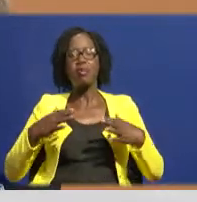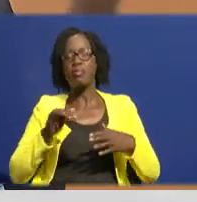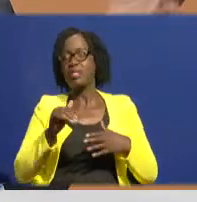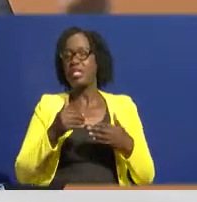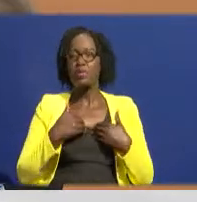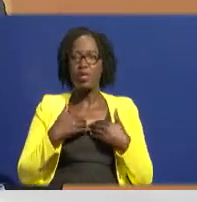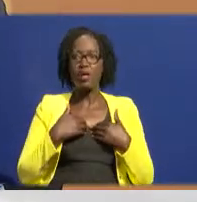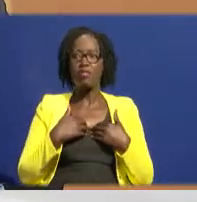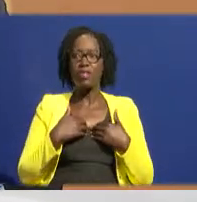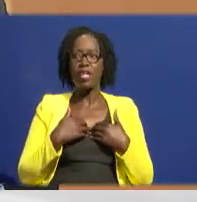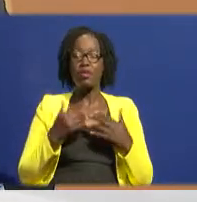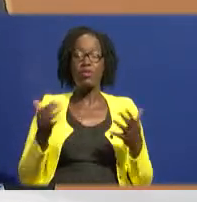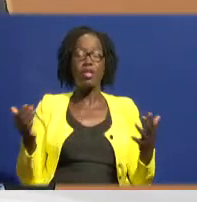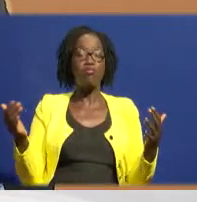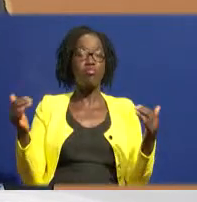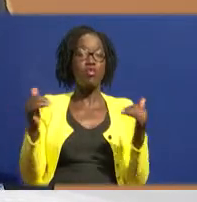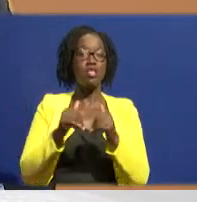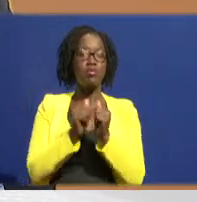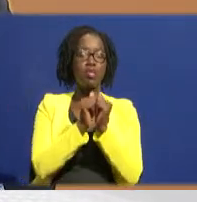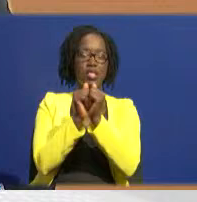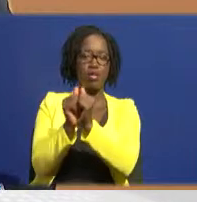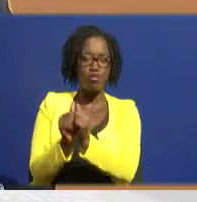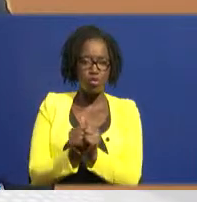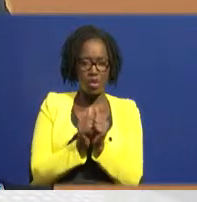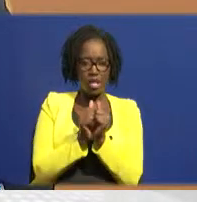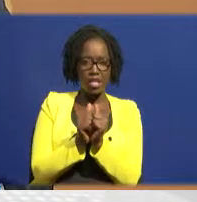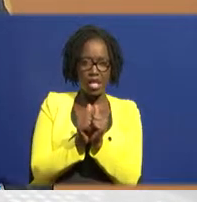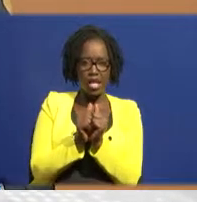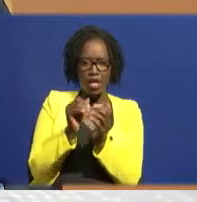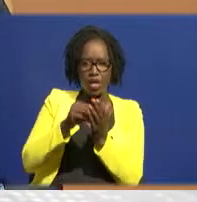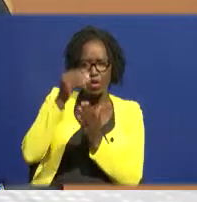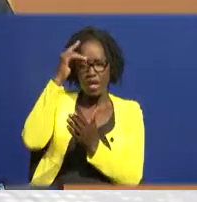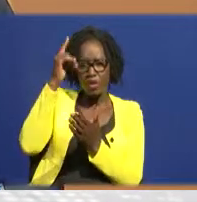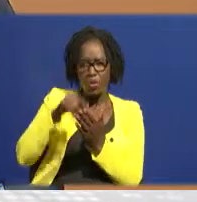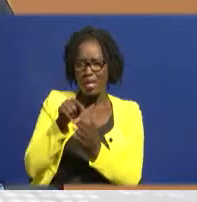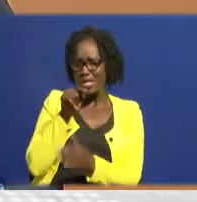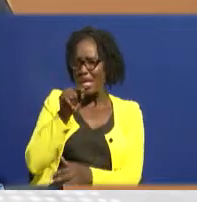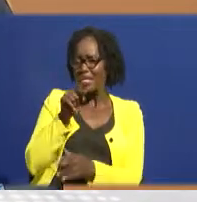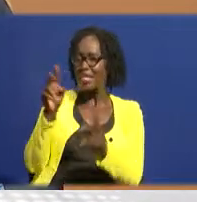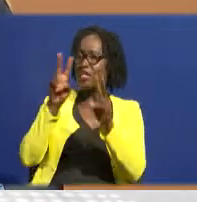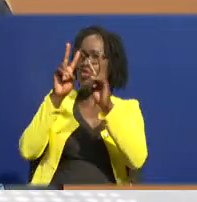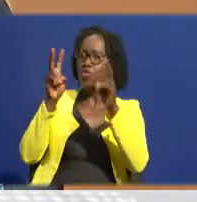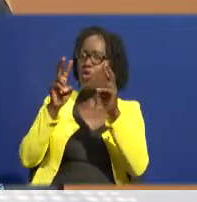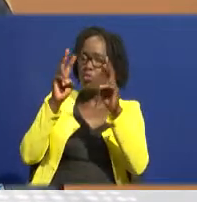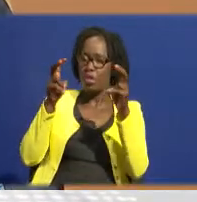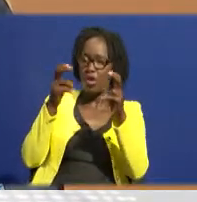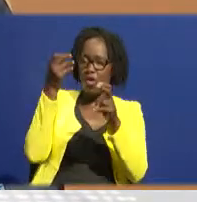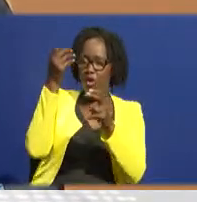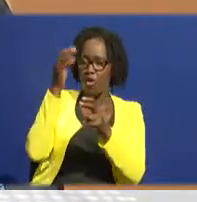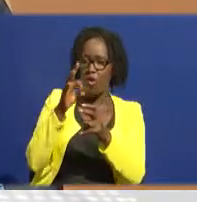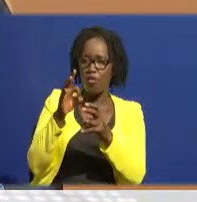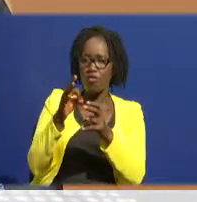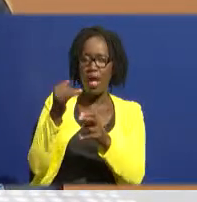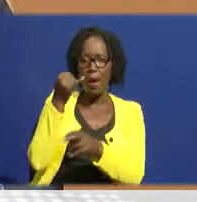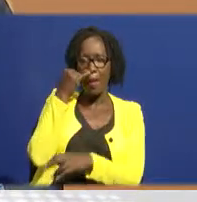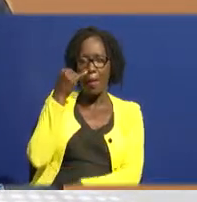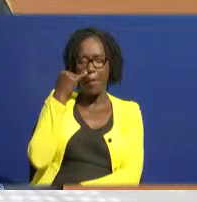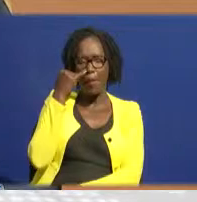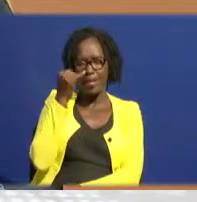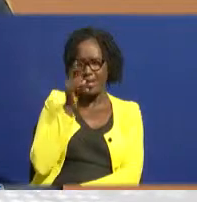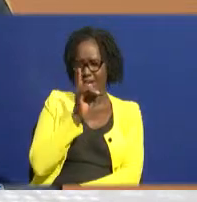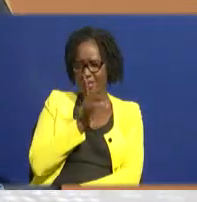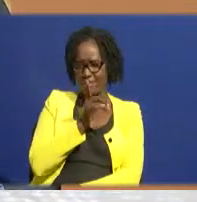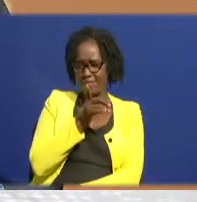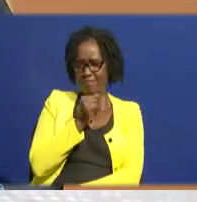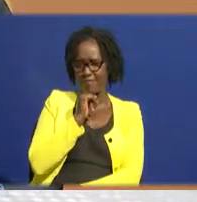are having and we shall be assembling them together, you realize that that topic of the substance abuse